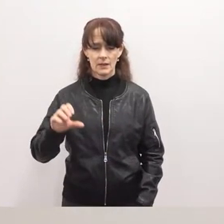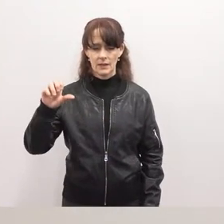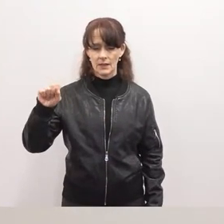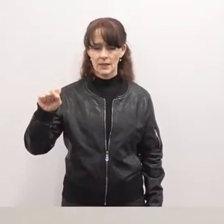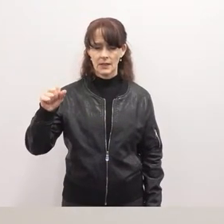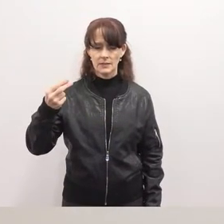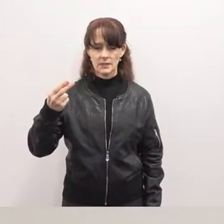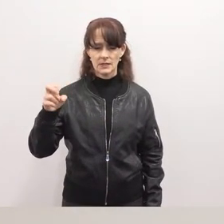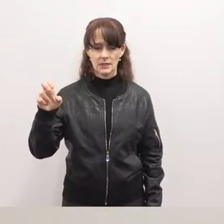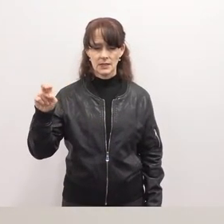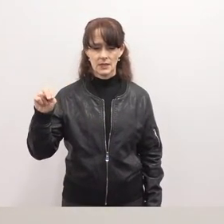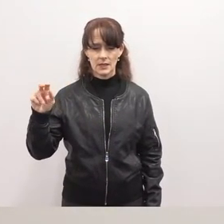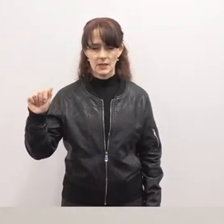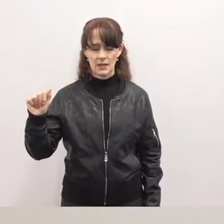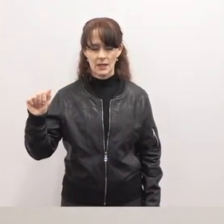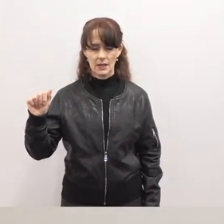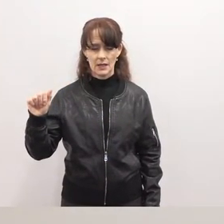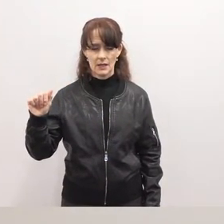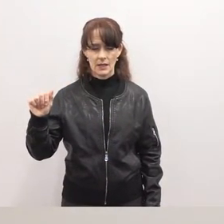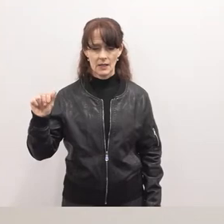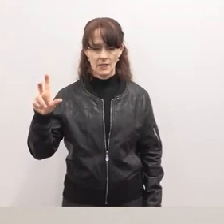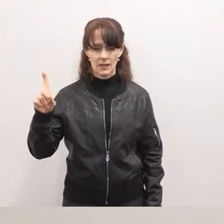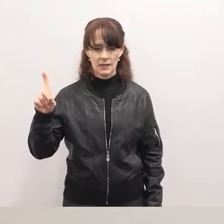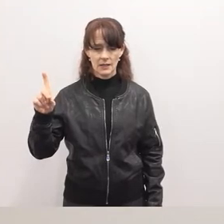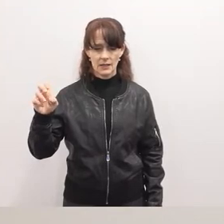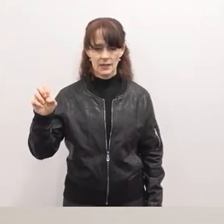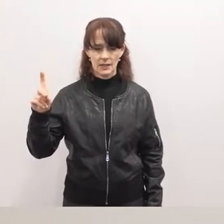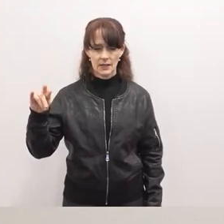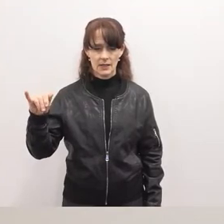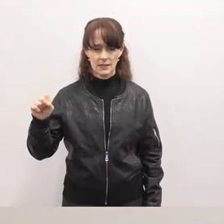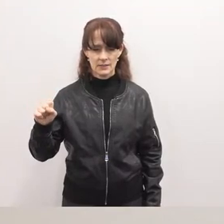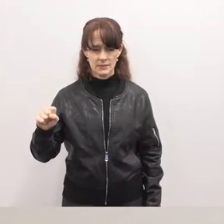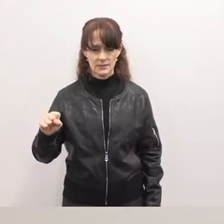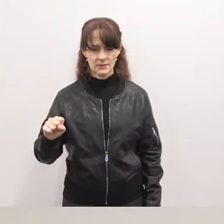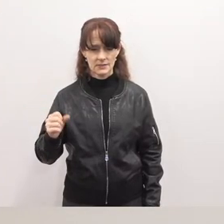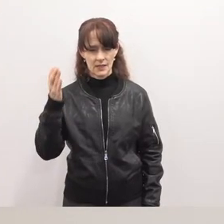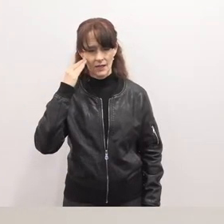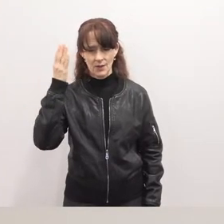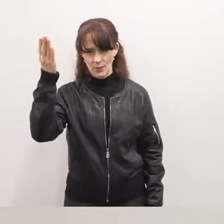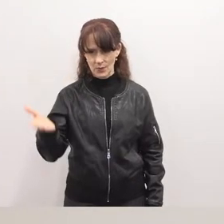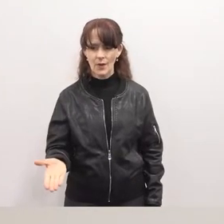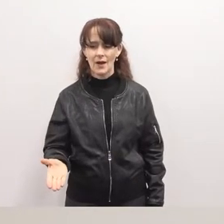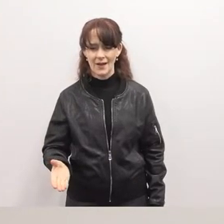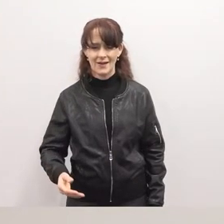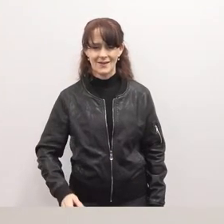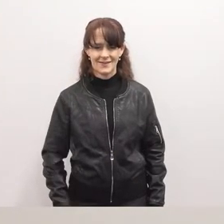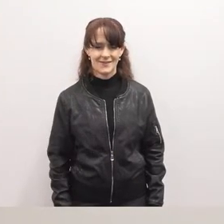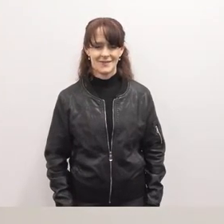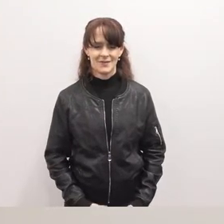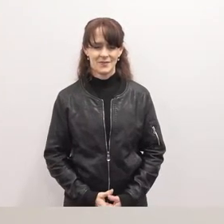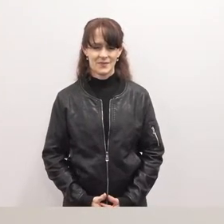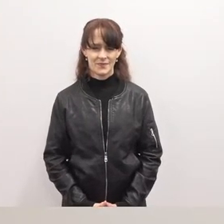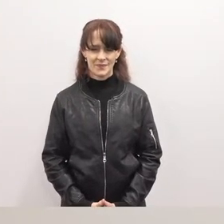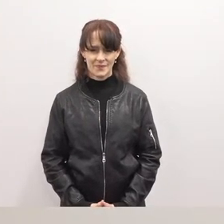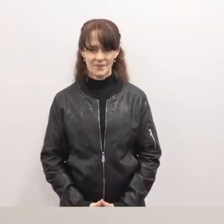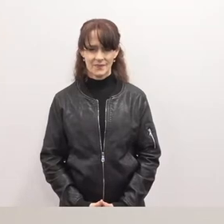Dennis. I almost said Davis, but Sheena Dennis. You know who I am. I do know who you are.